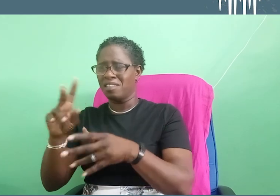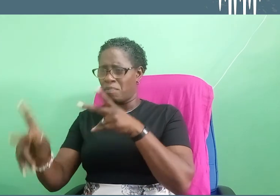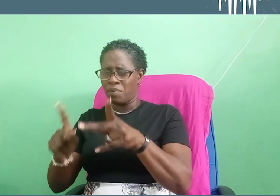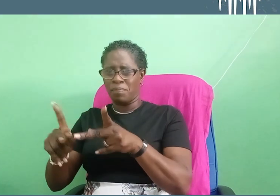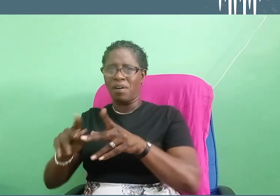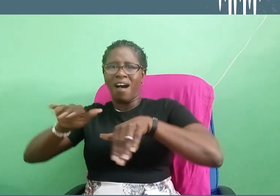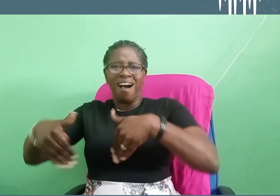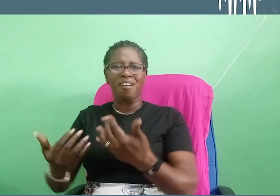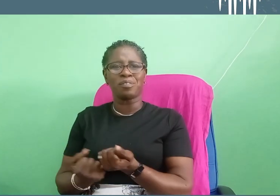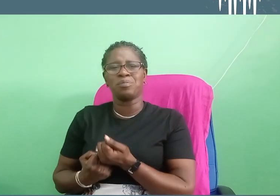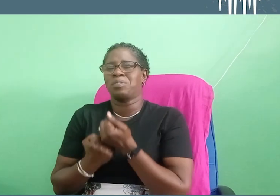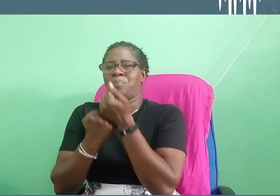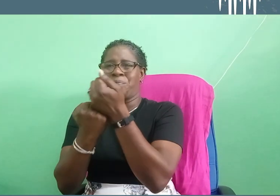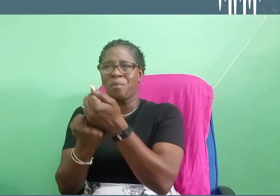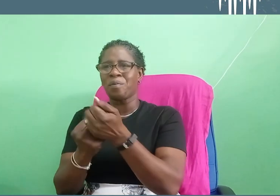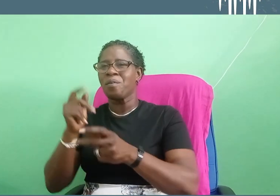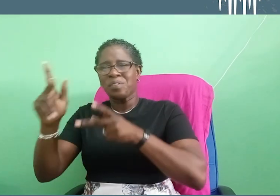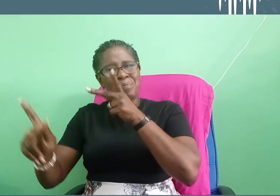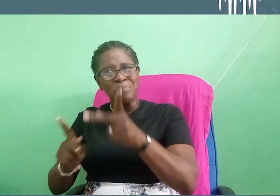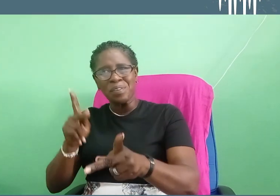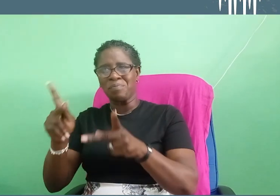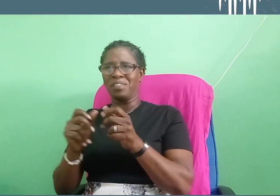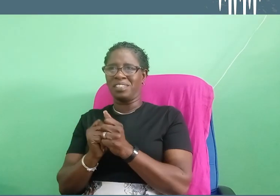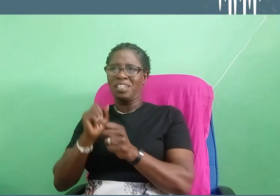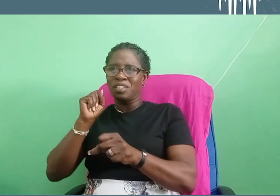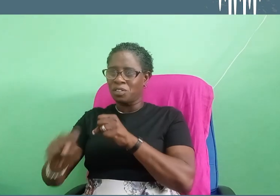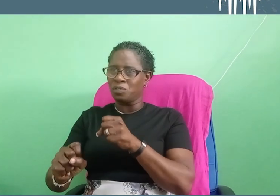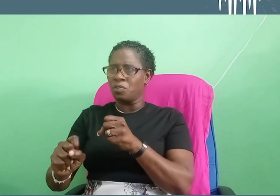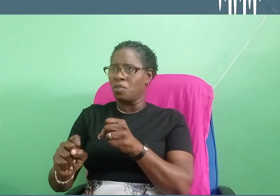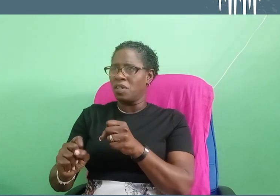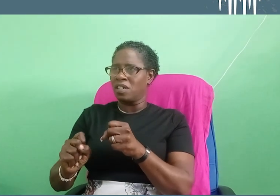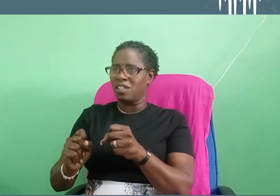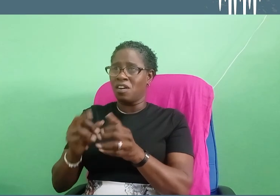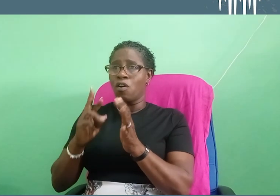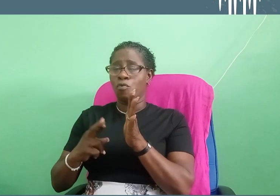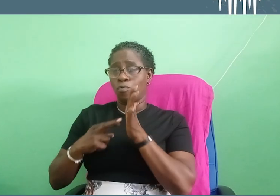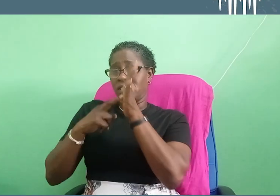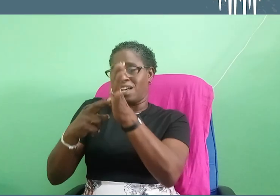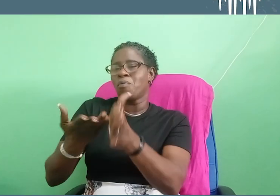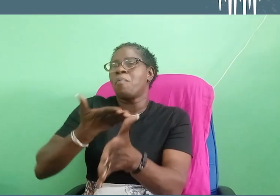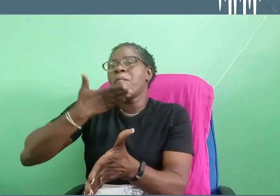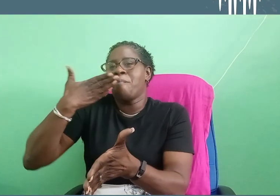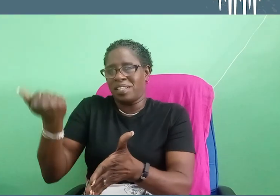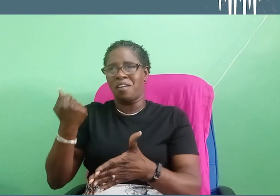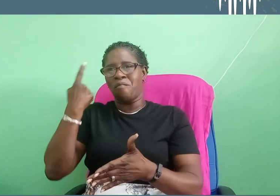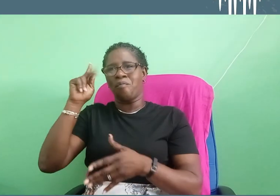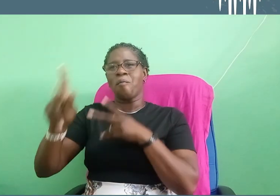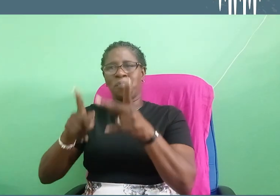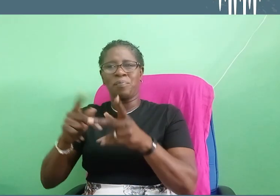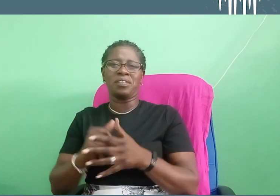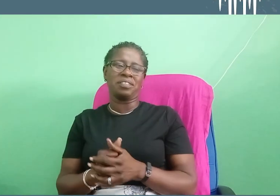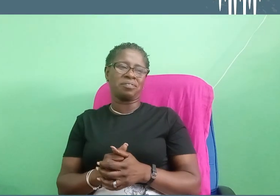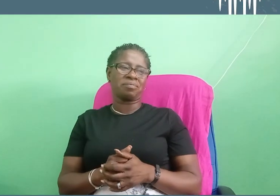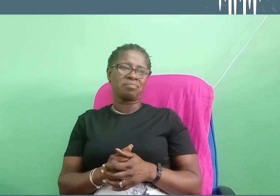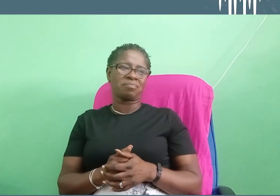these conversations so that the outcomes are more fruitful for our friends. Yeah. Along the lines